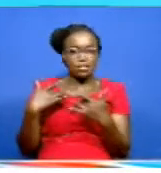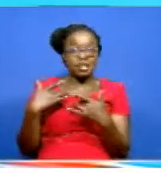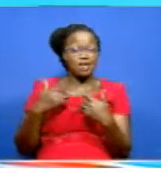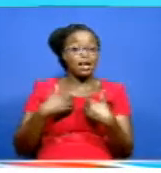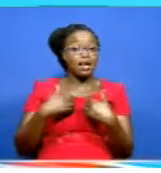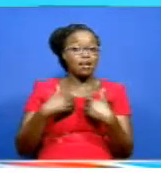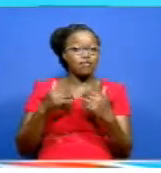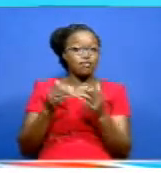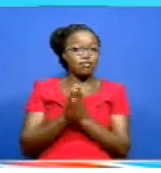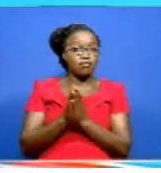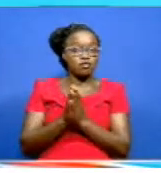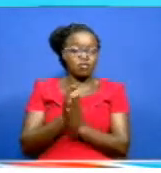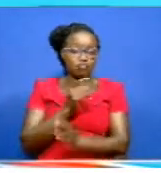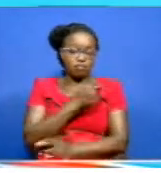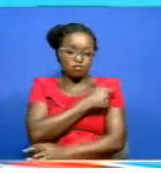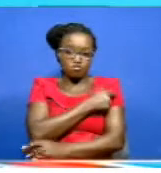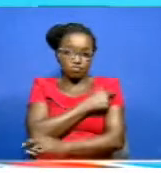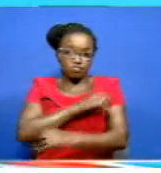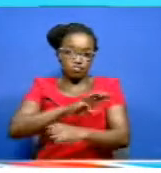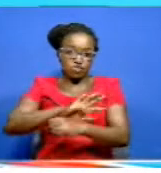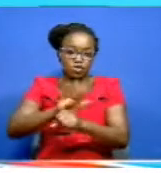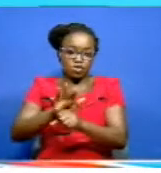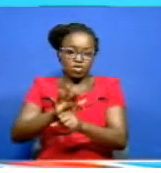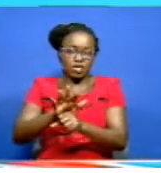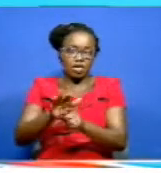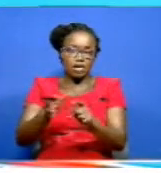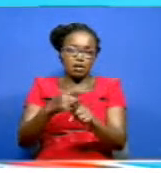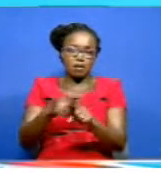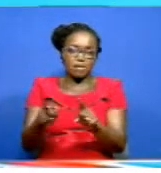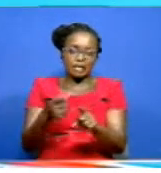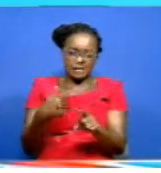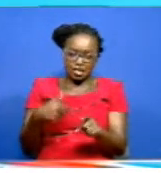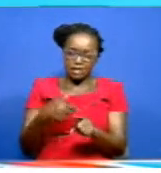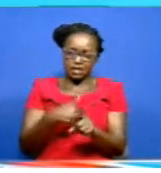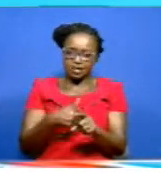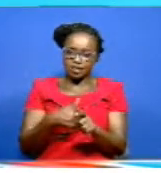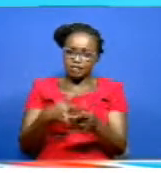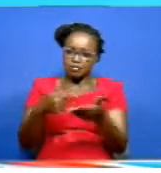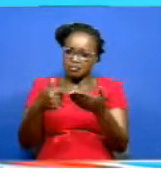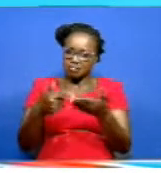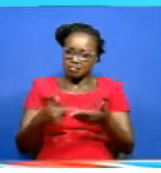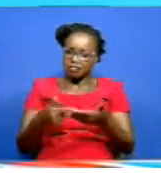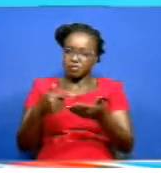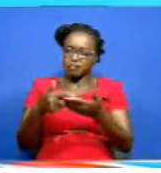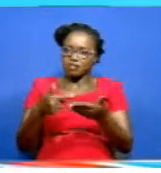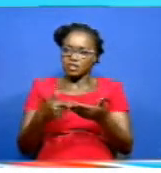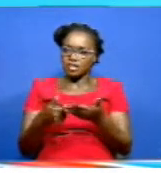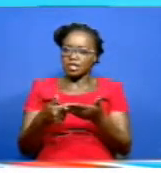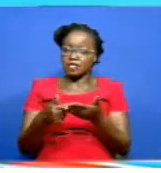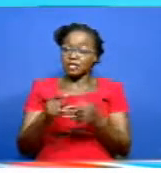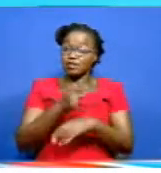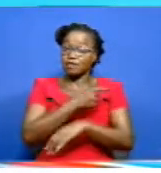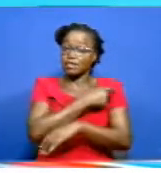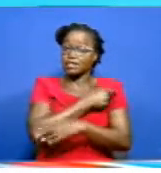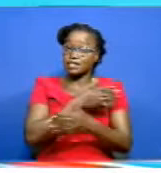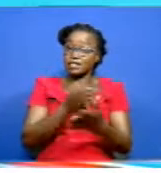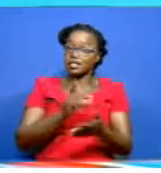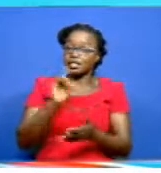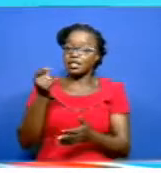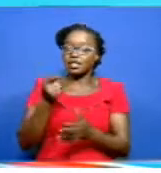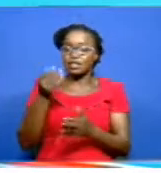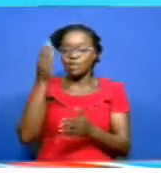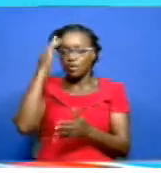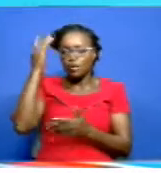Oxford AstraZeneca vaccine, but we will be looking at the COVID-19 vaccine right here in Kenya. But what do we know about